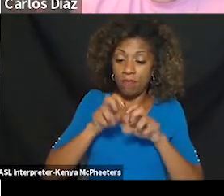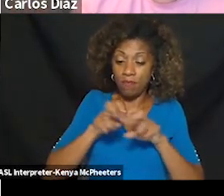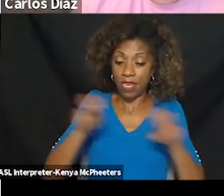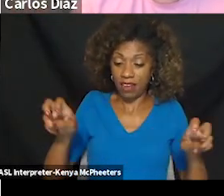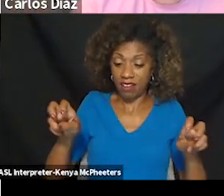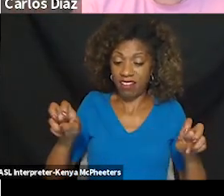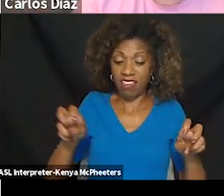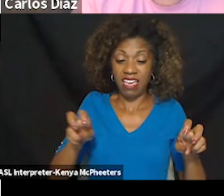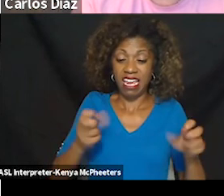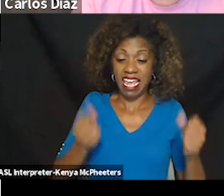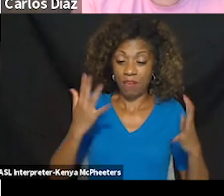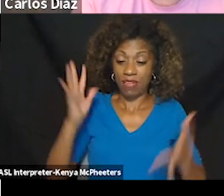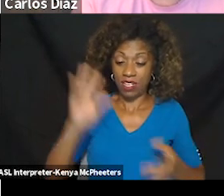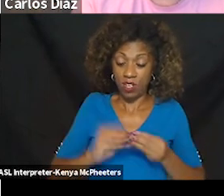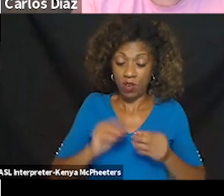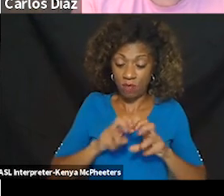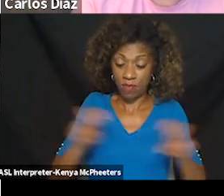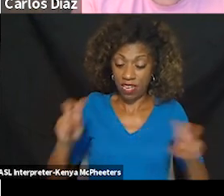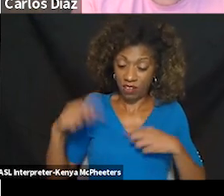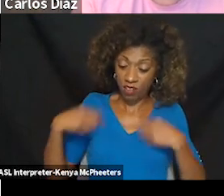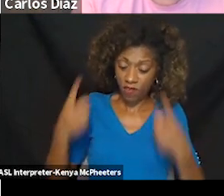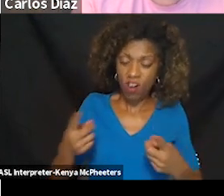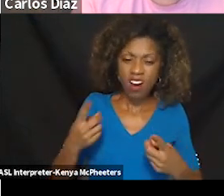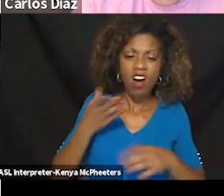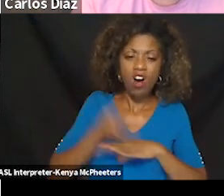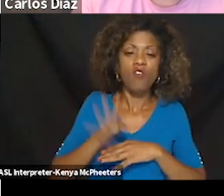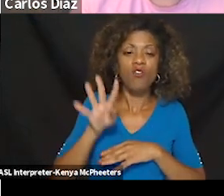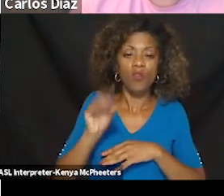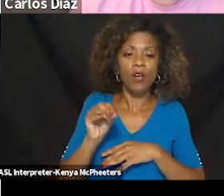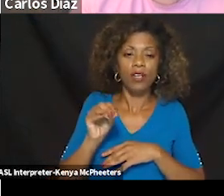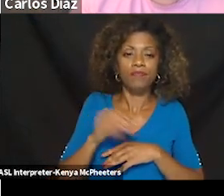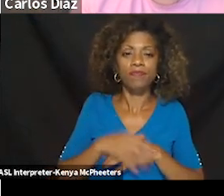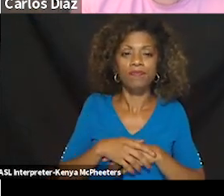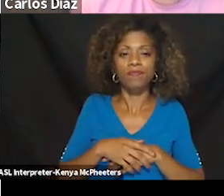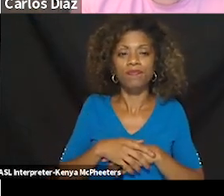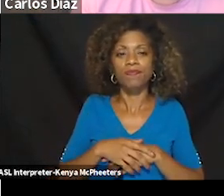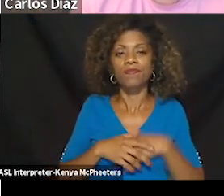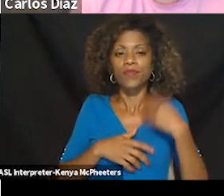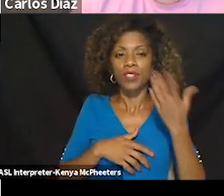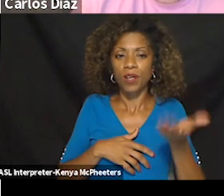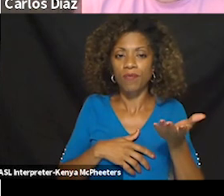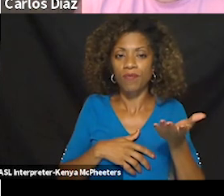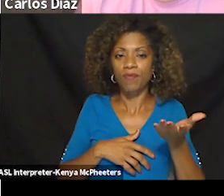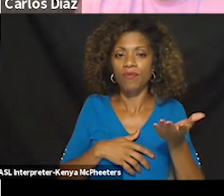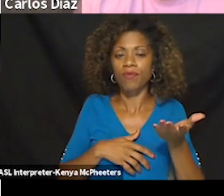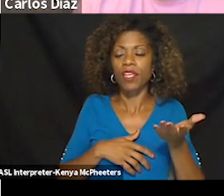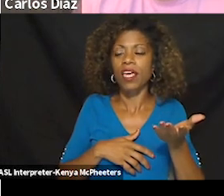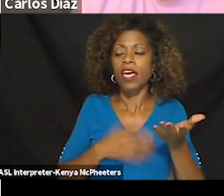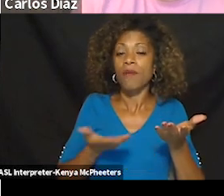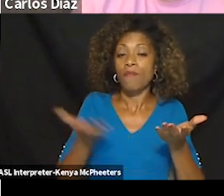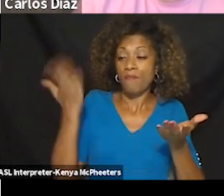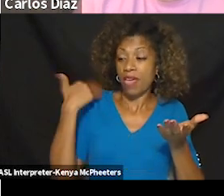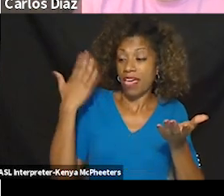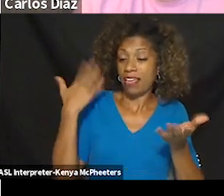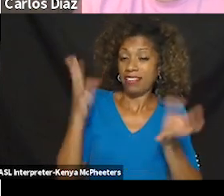over and over as we continue doing this work. Number one is to don't shy away from humor, trust your audience. We